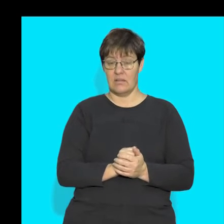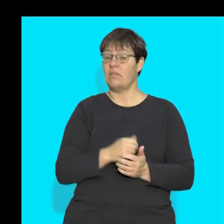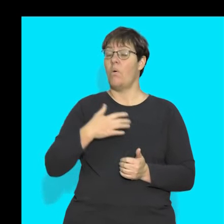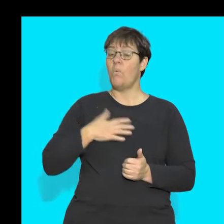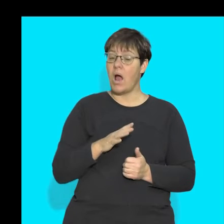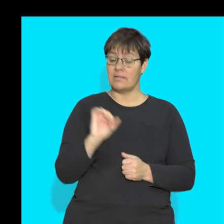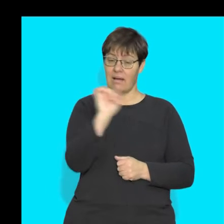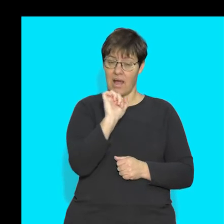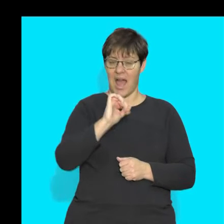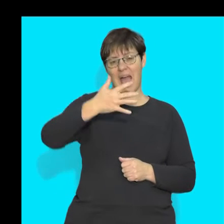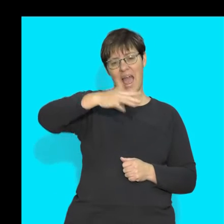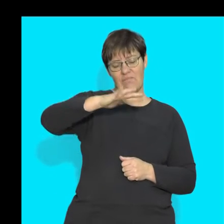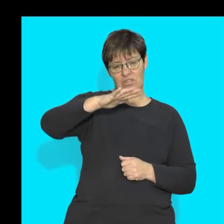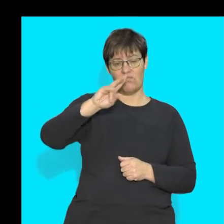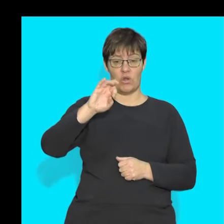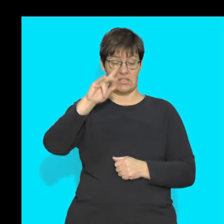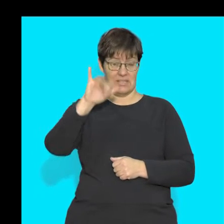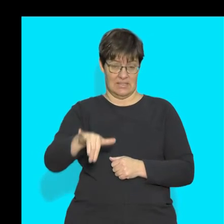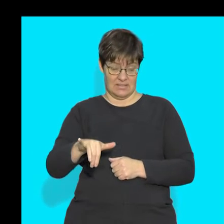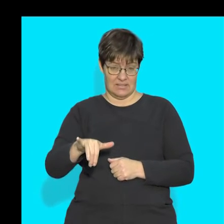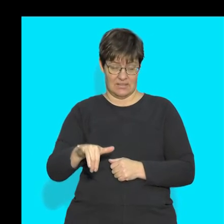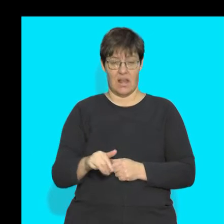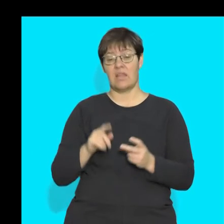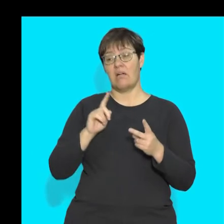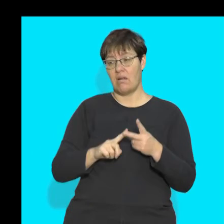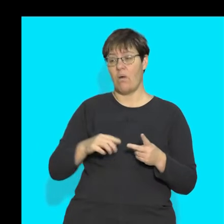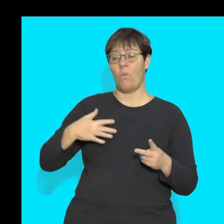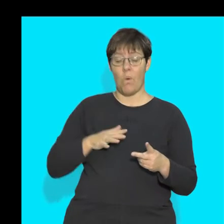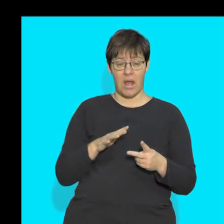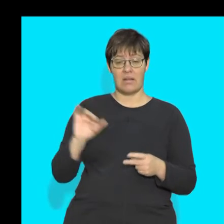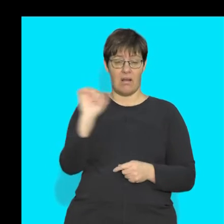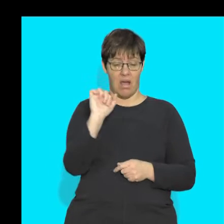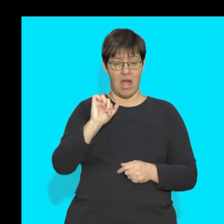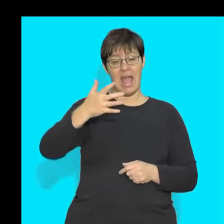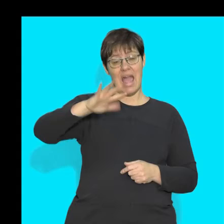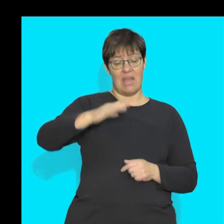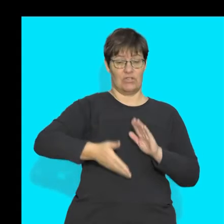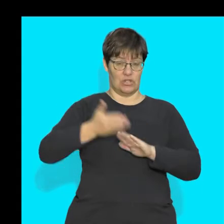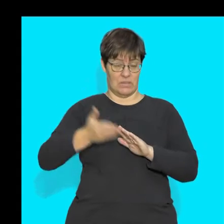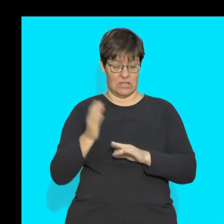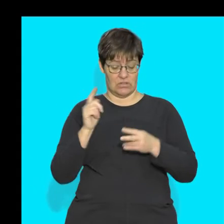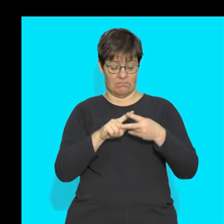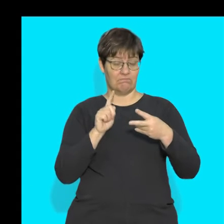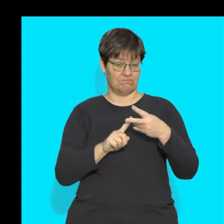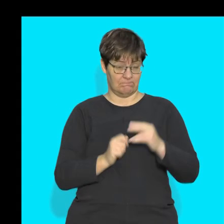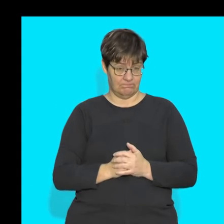car's average velocity, and then they want the car's average speed. So there's two things we need